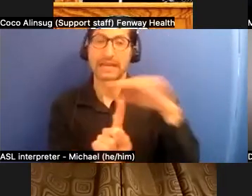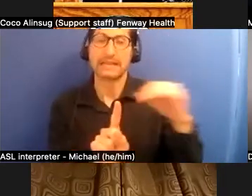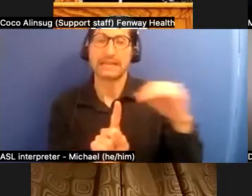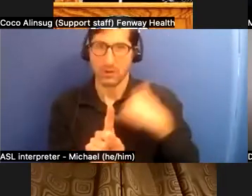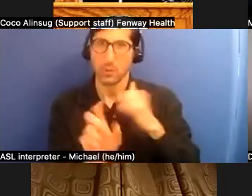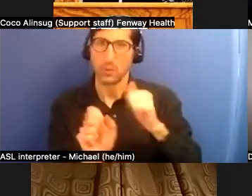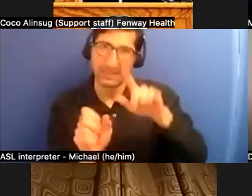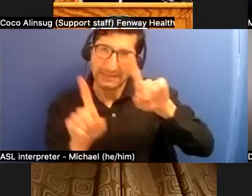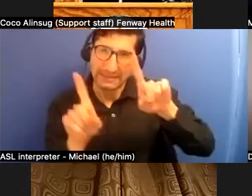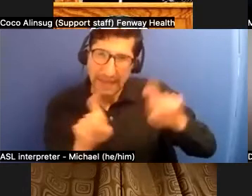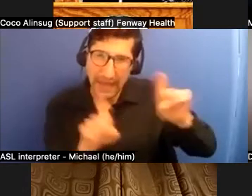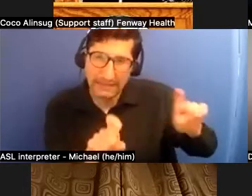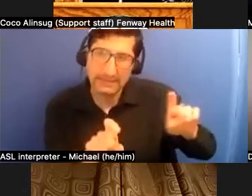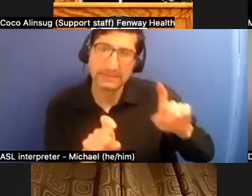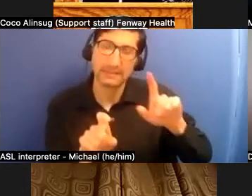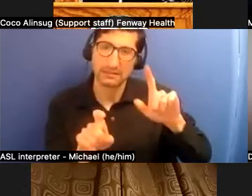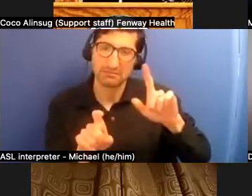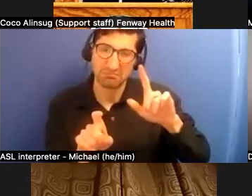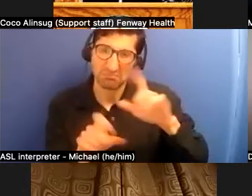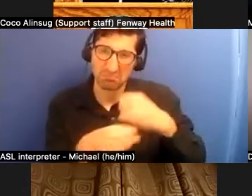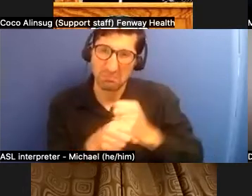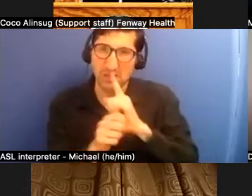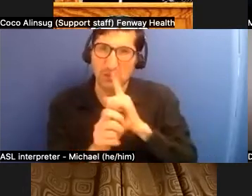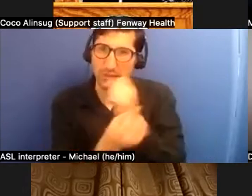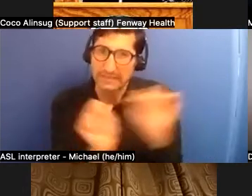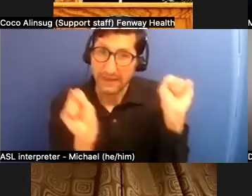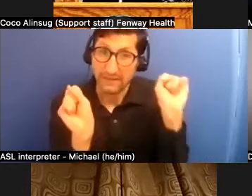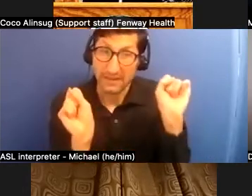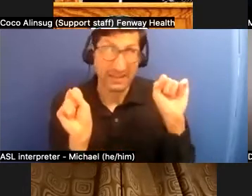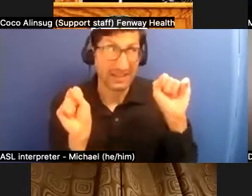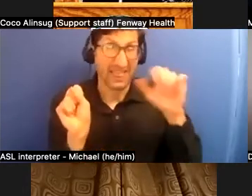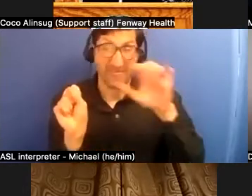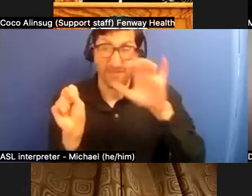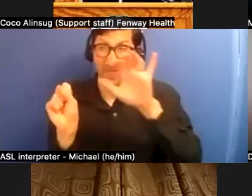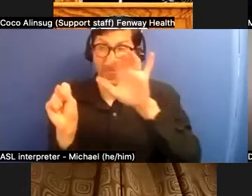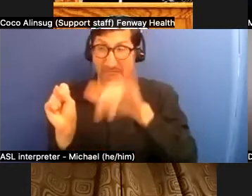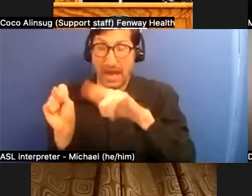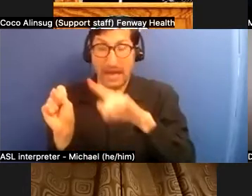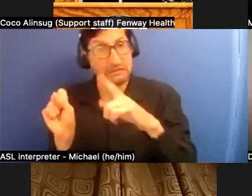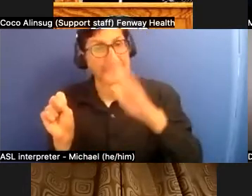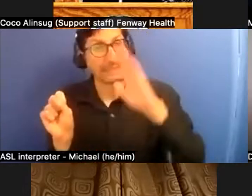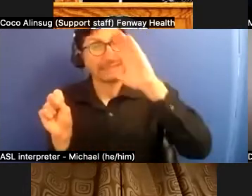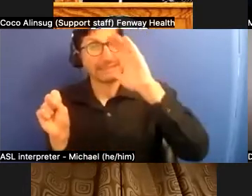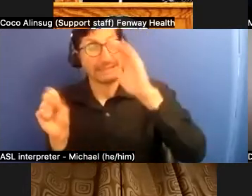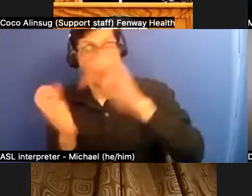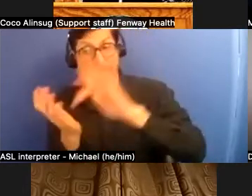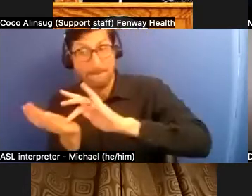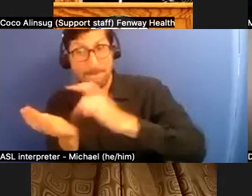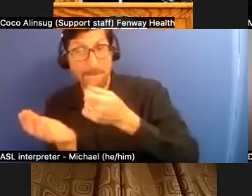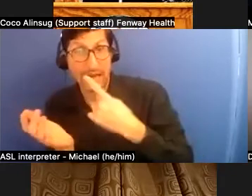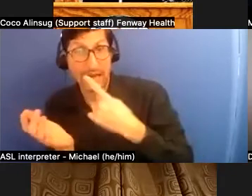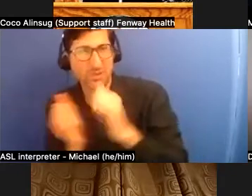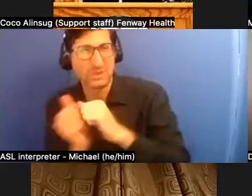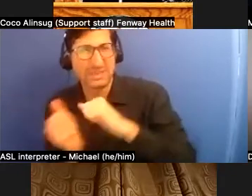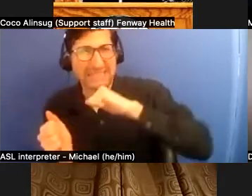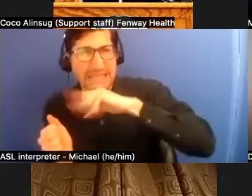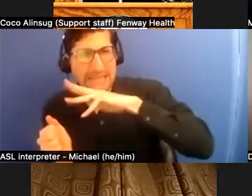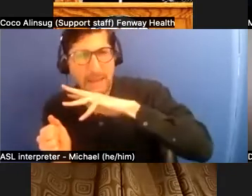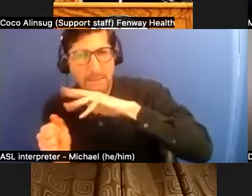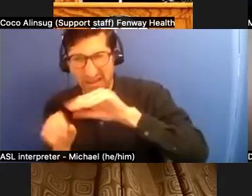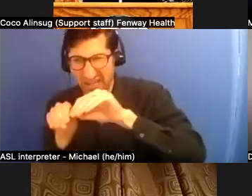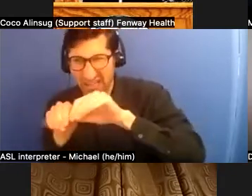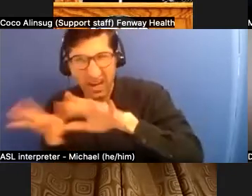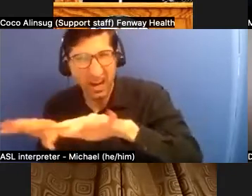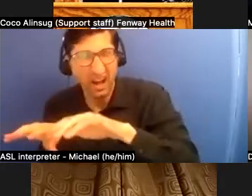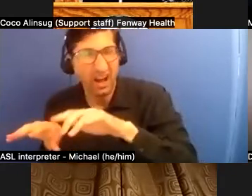services. This is a growing portion of the epidemic, of the overdose epidemic, and I think that these sites do a really good job